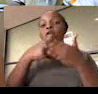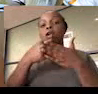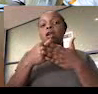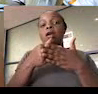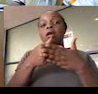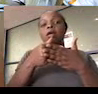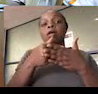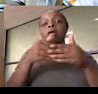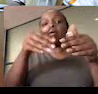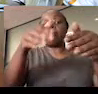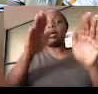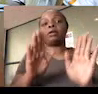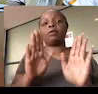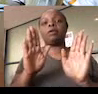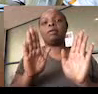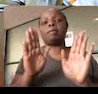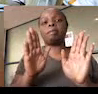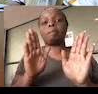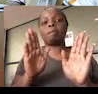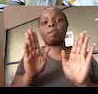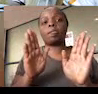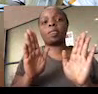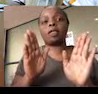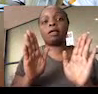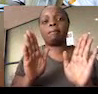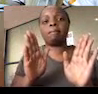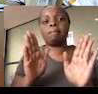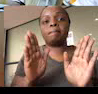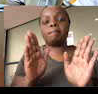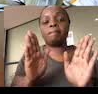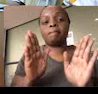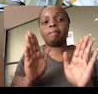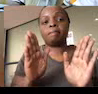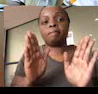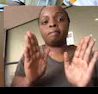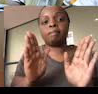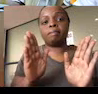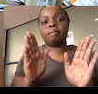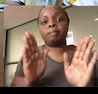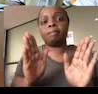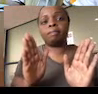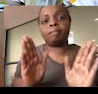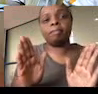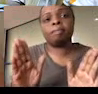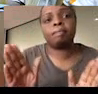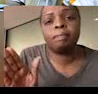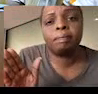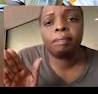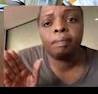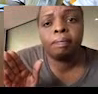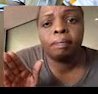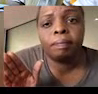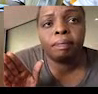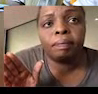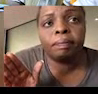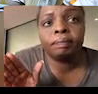depends on the many people who are traveling with you at country. If you are within the rural setups, that is within, let's just